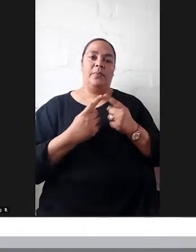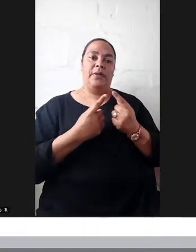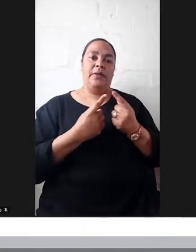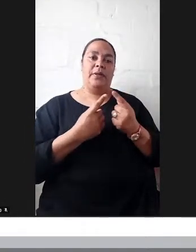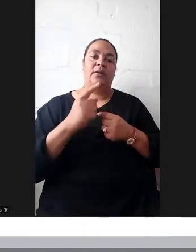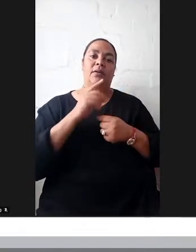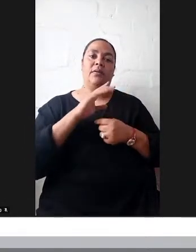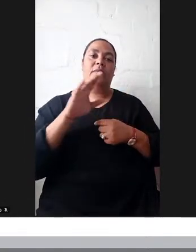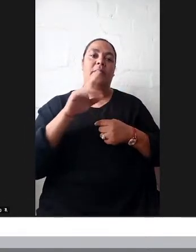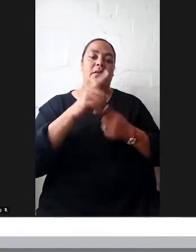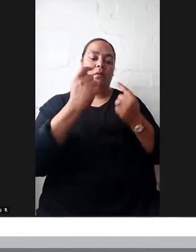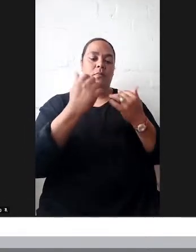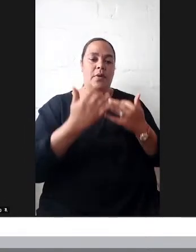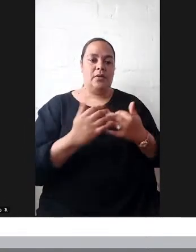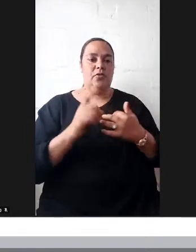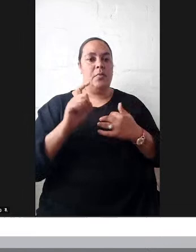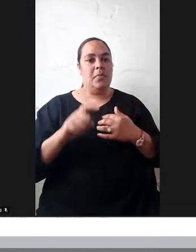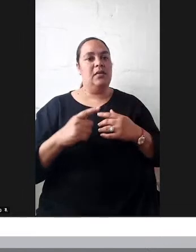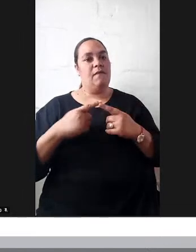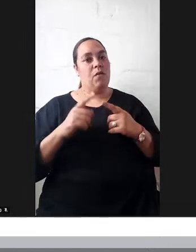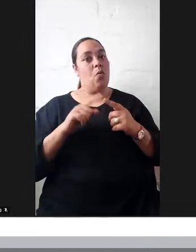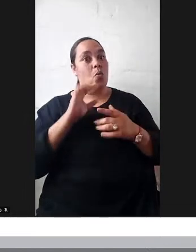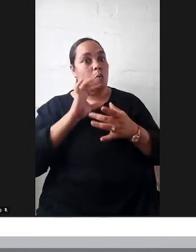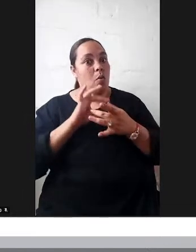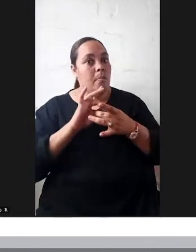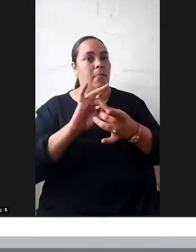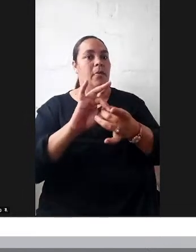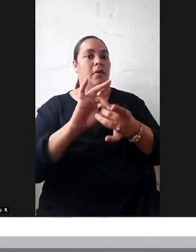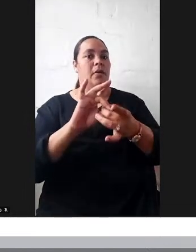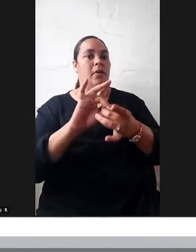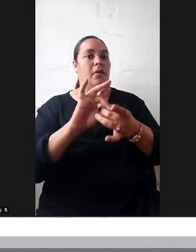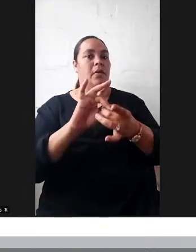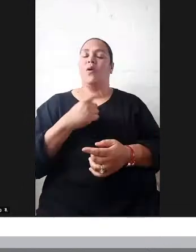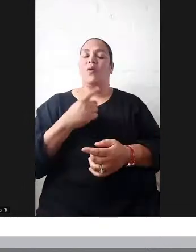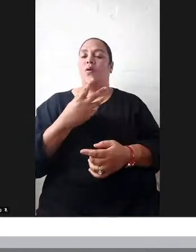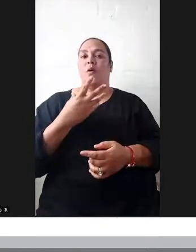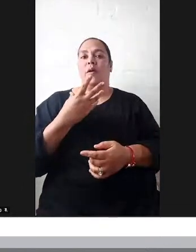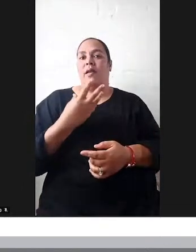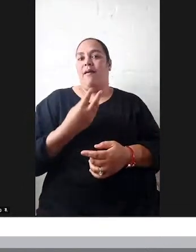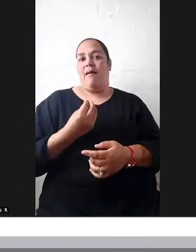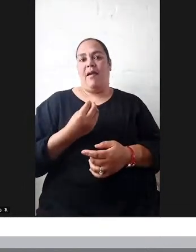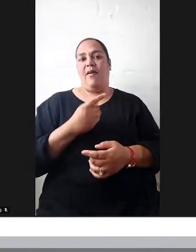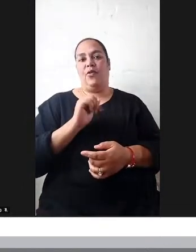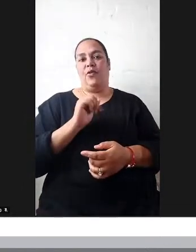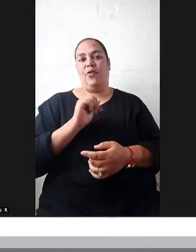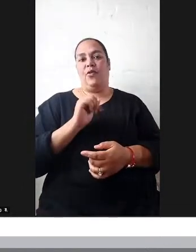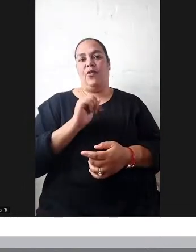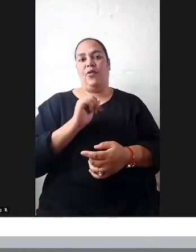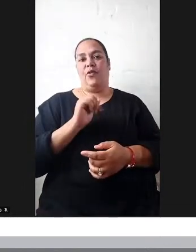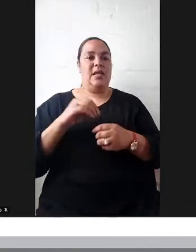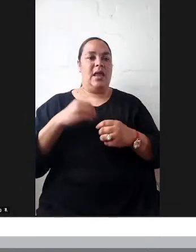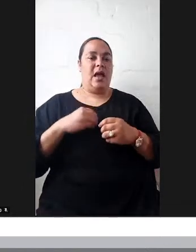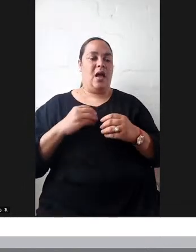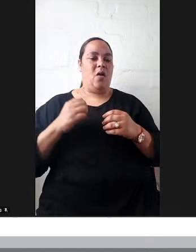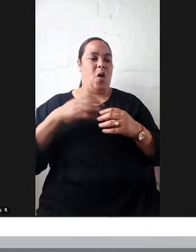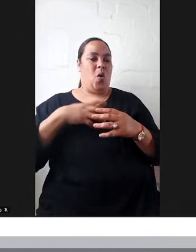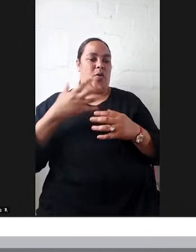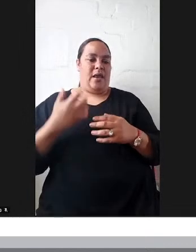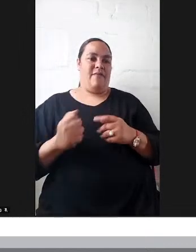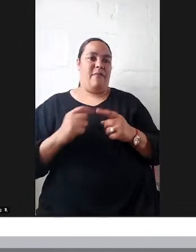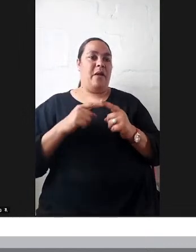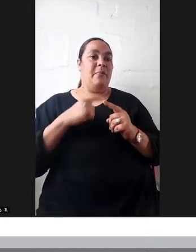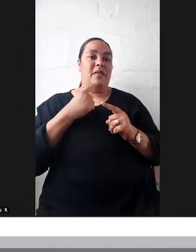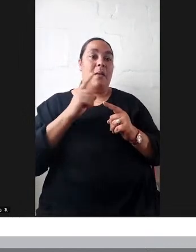budget for commitments that we do not necessarily have the money in our coffers. I'm not saying there must be a